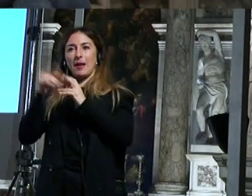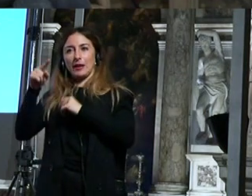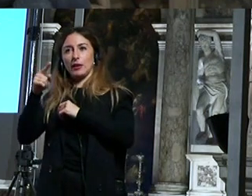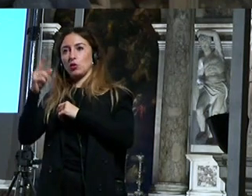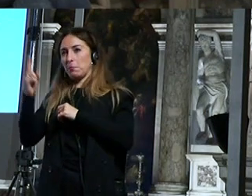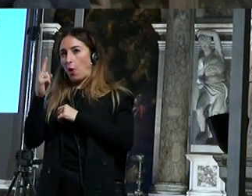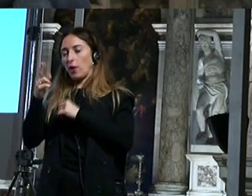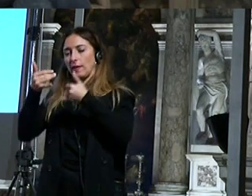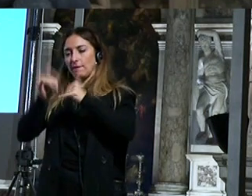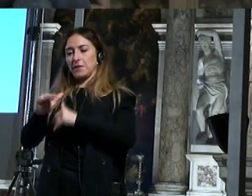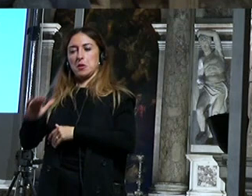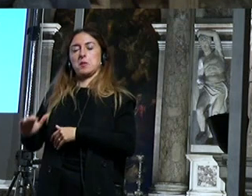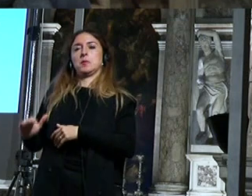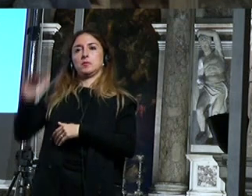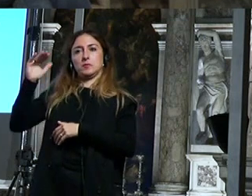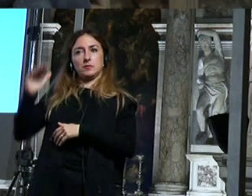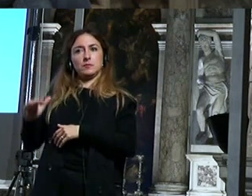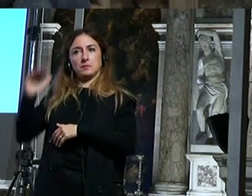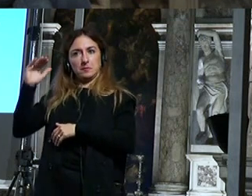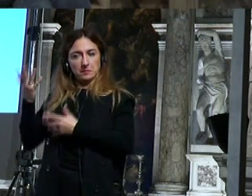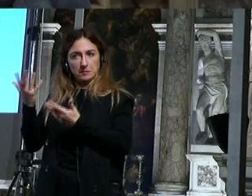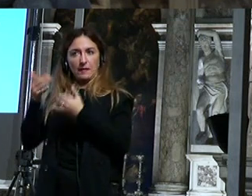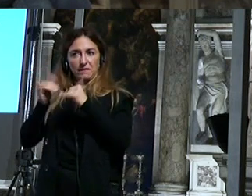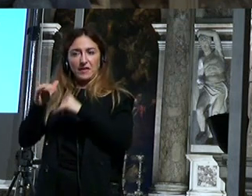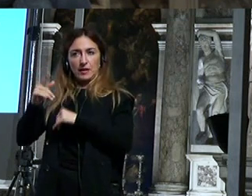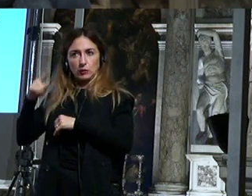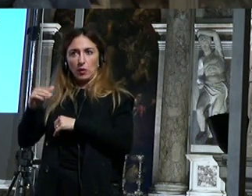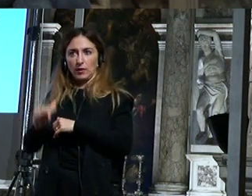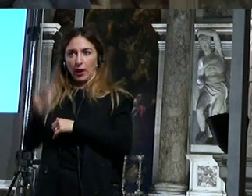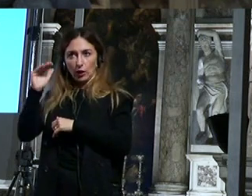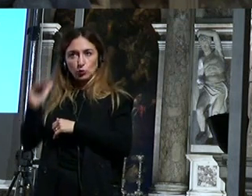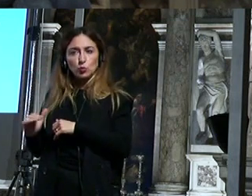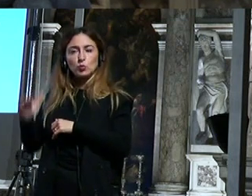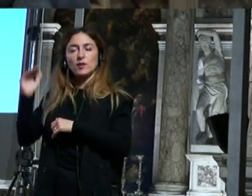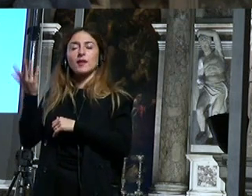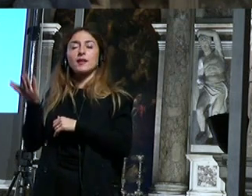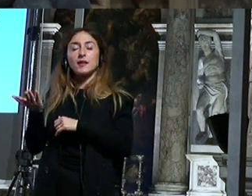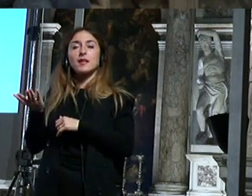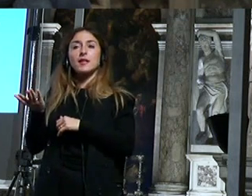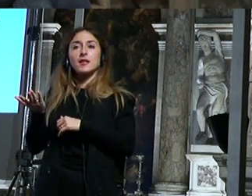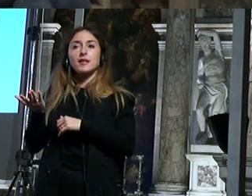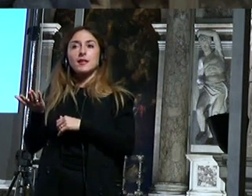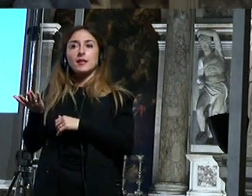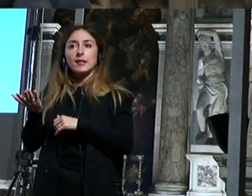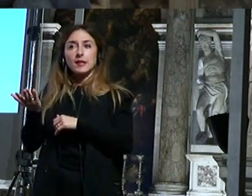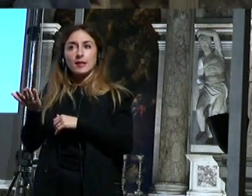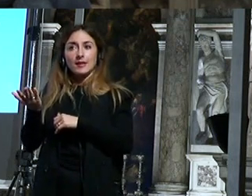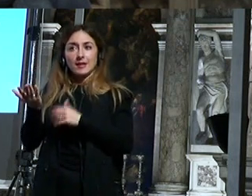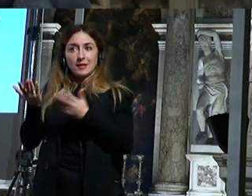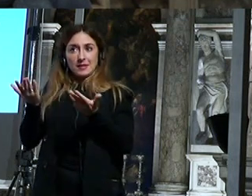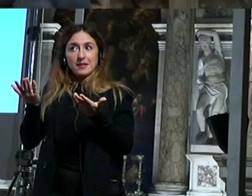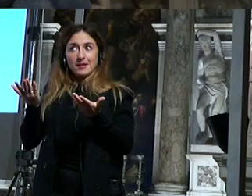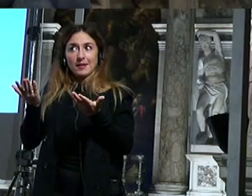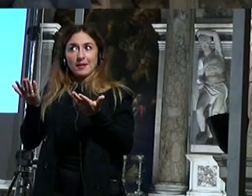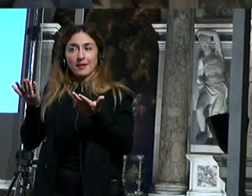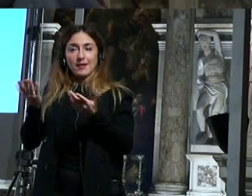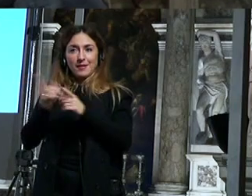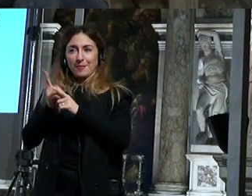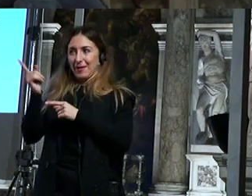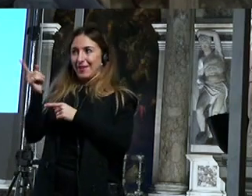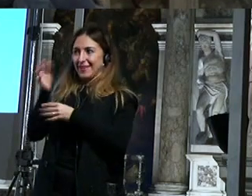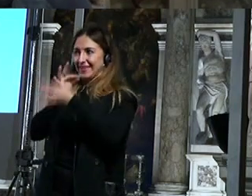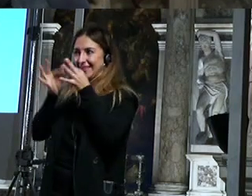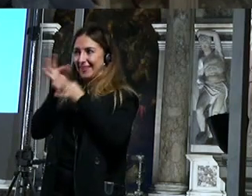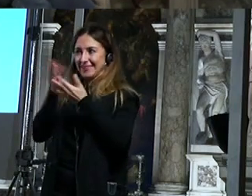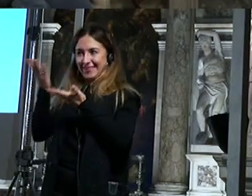told from the how do you describe it again? It's internally focalized. It's internally focalized,